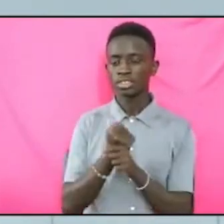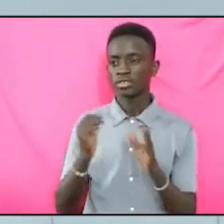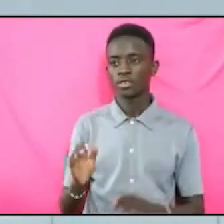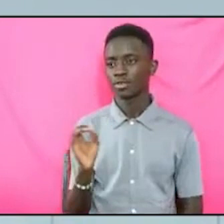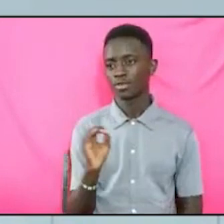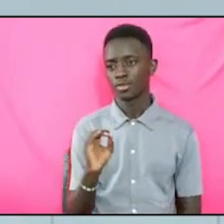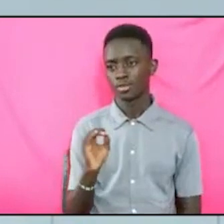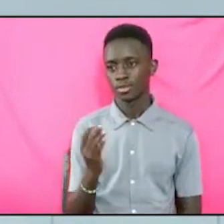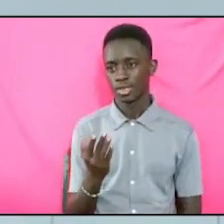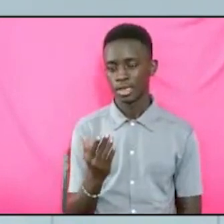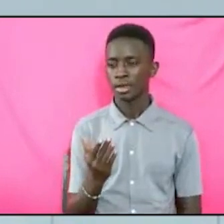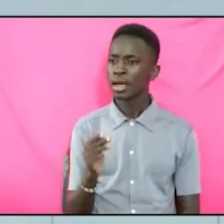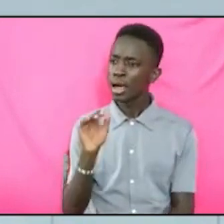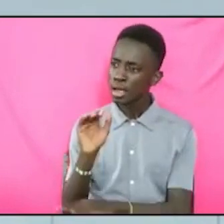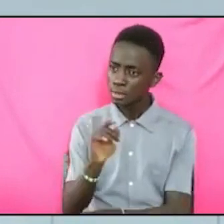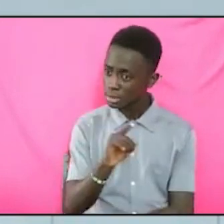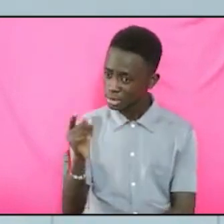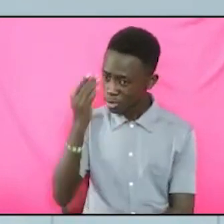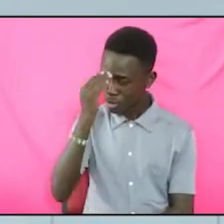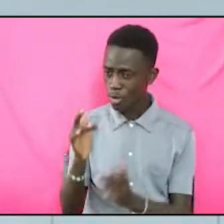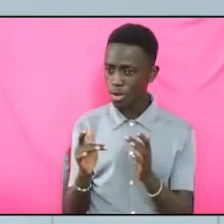Ama tunasumbuana bure.